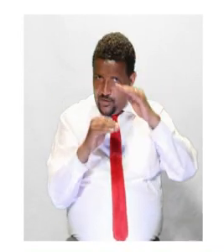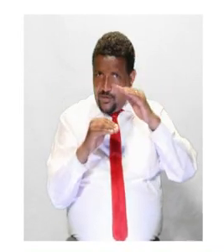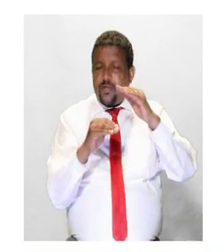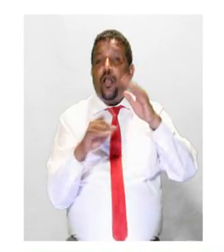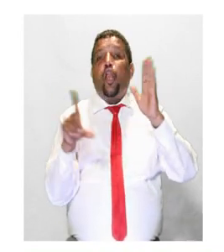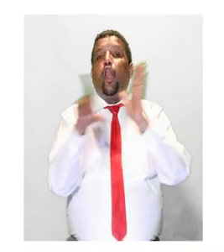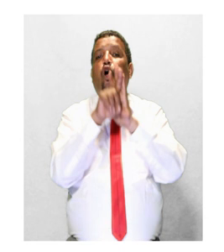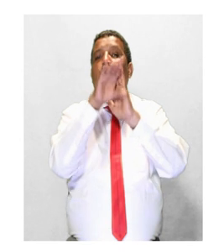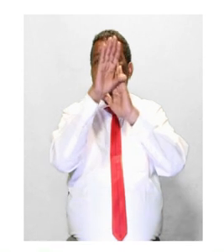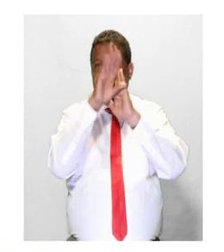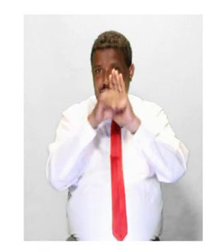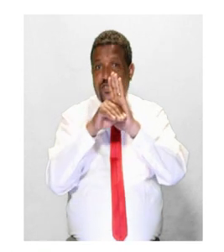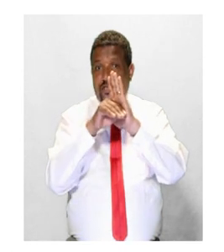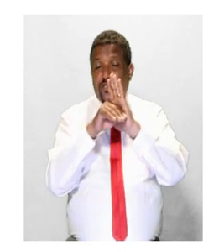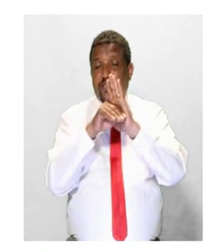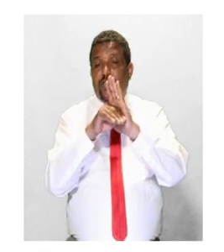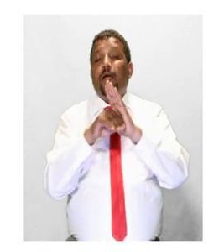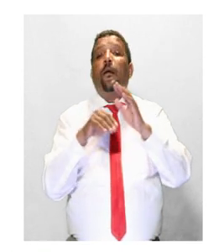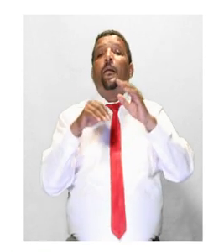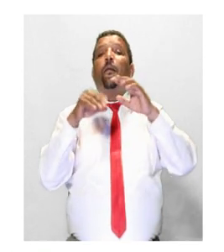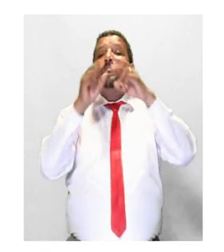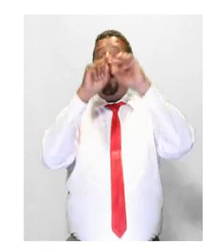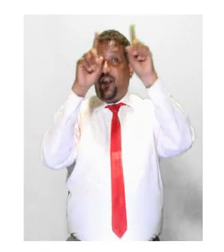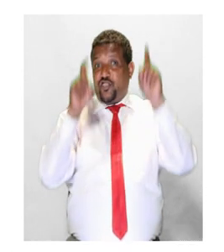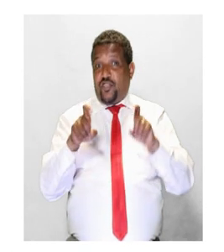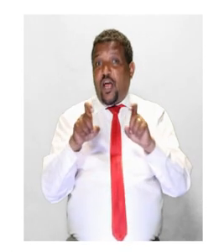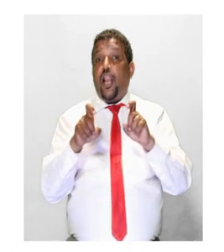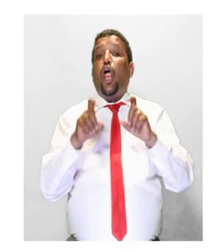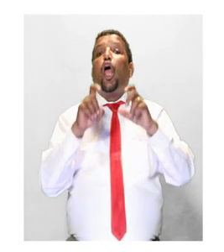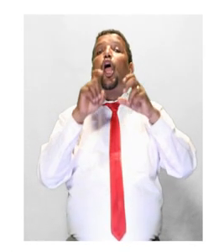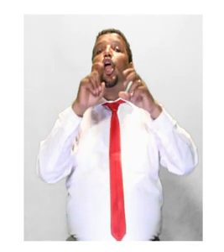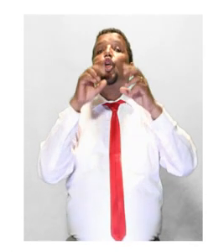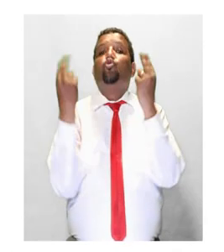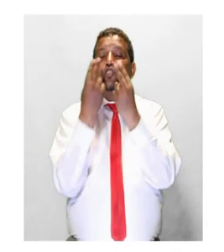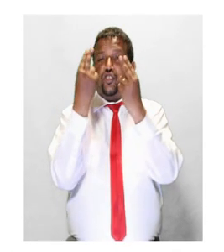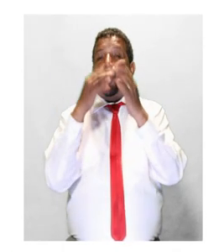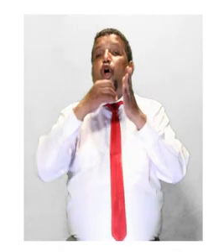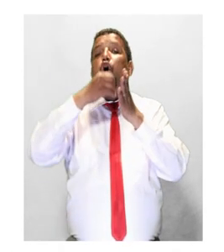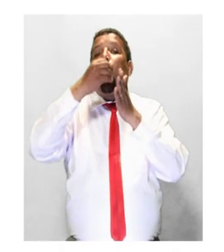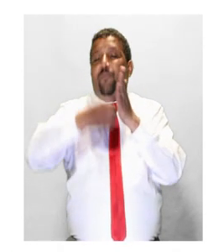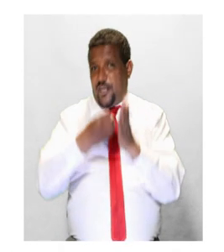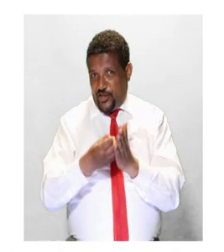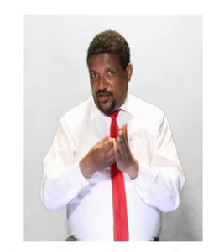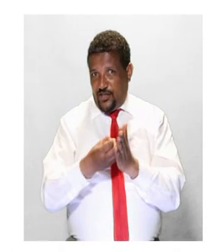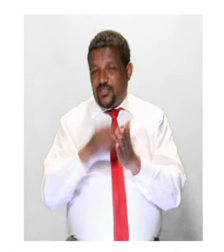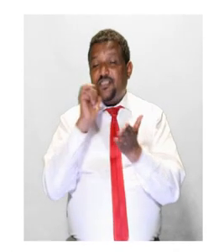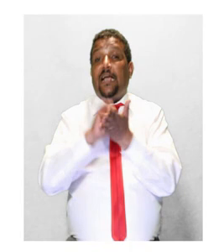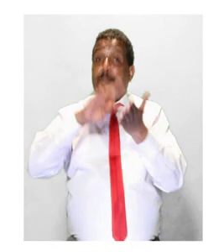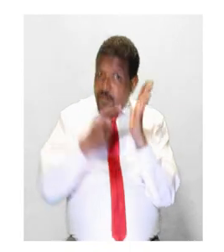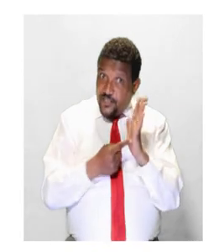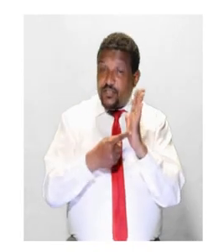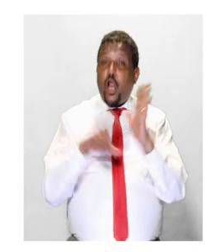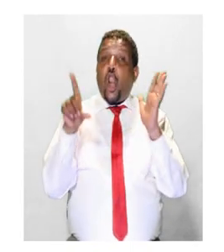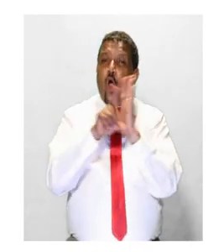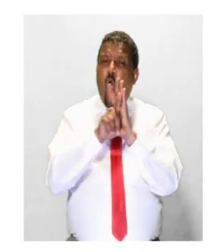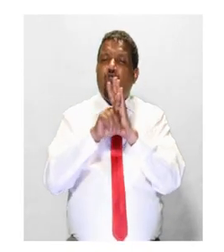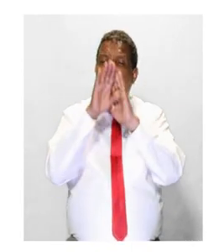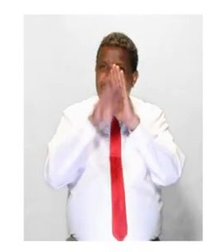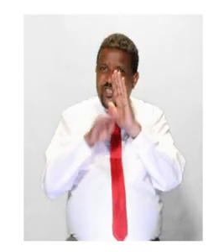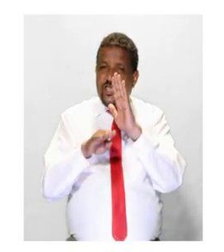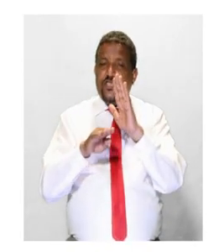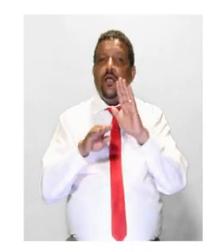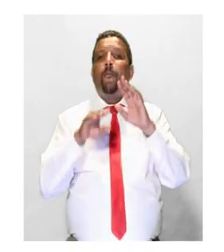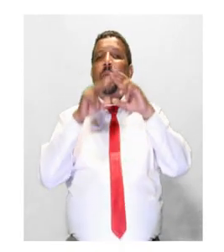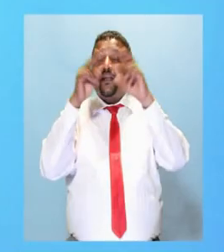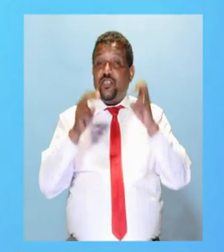law of diminishing marginal utility is in operation. That means the law of diminishing marginal